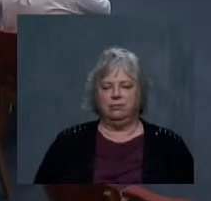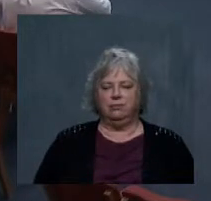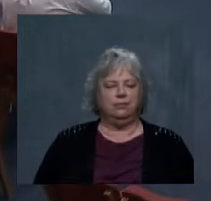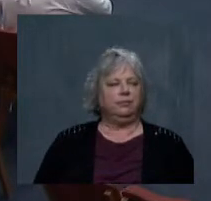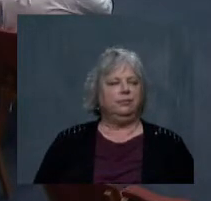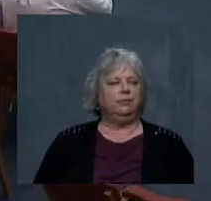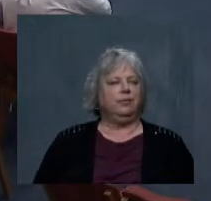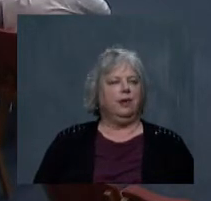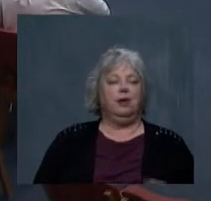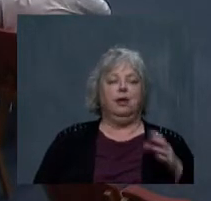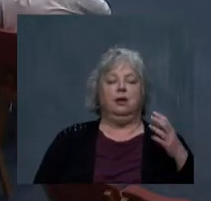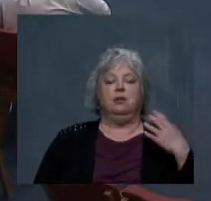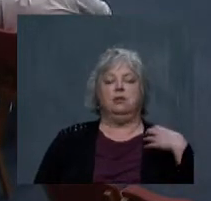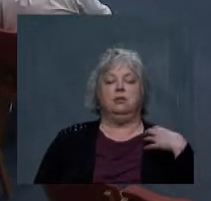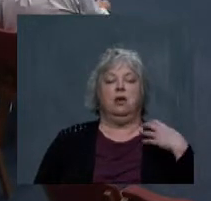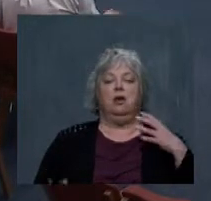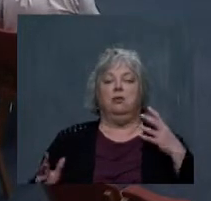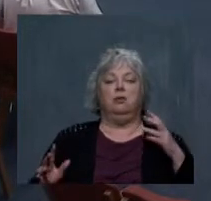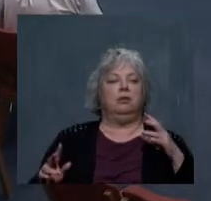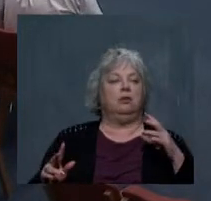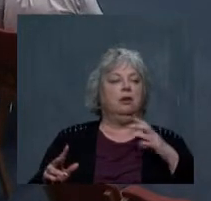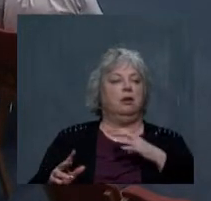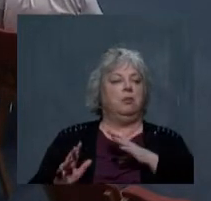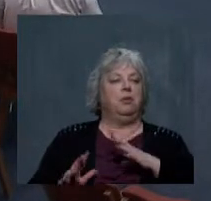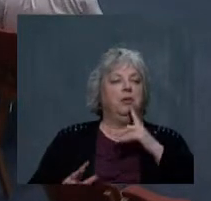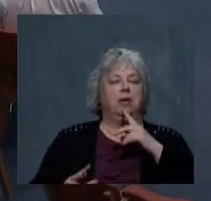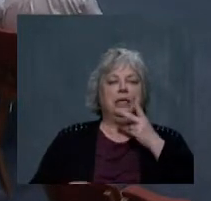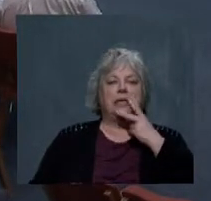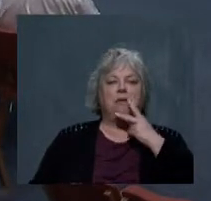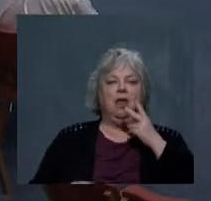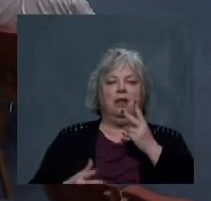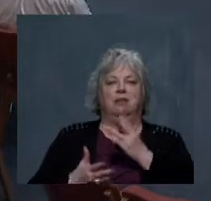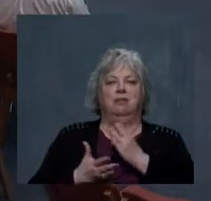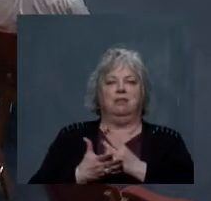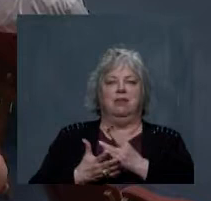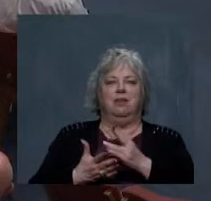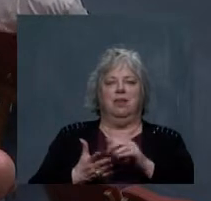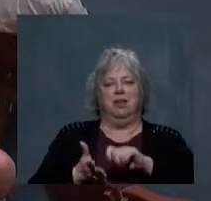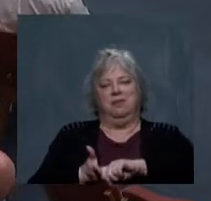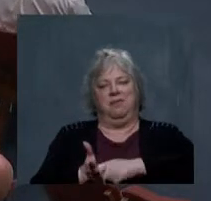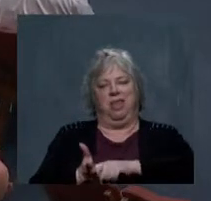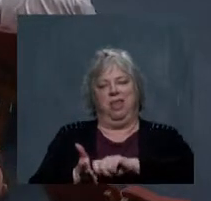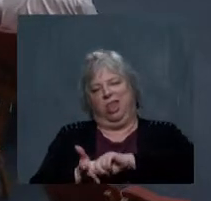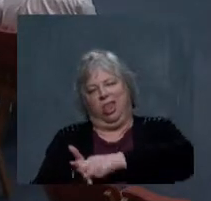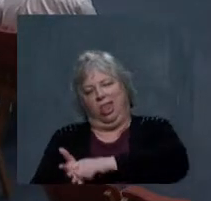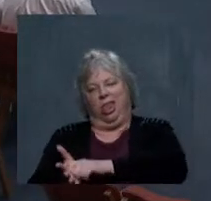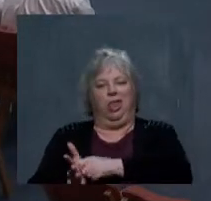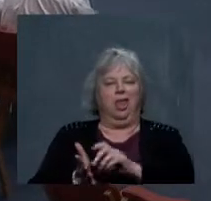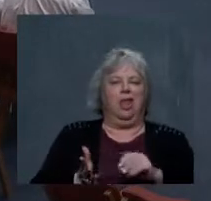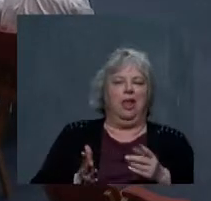Fellow commissioners, let's put out our cigarettes and reconvene.